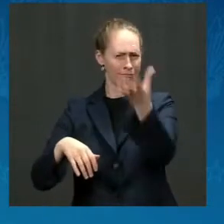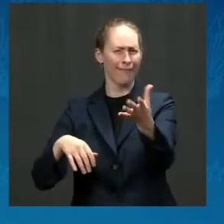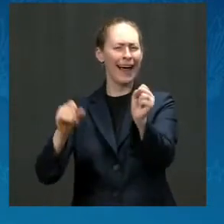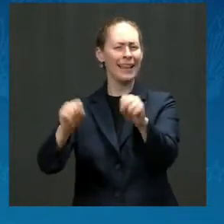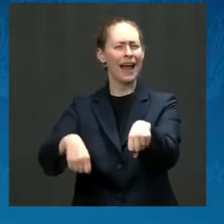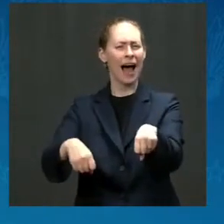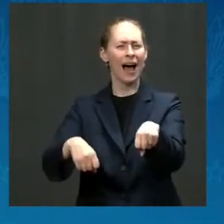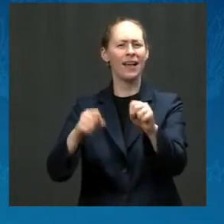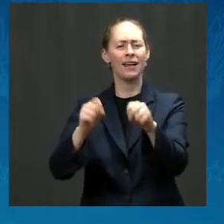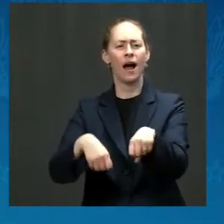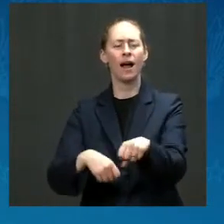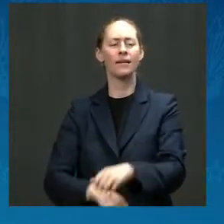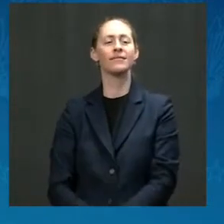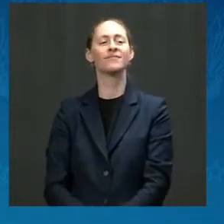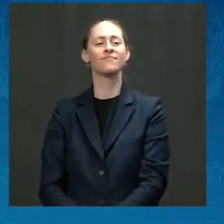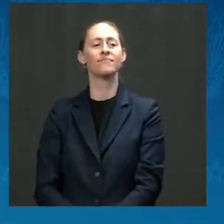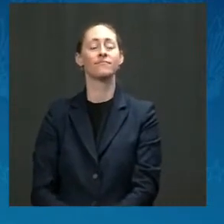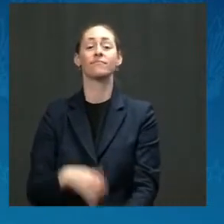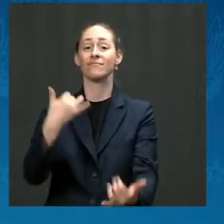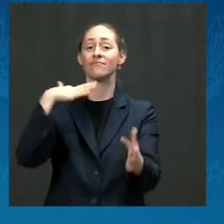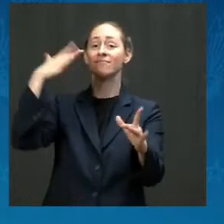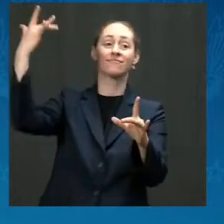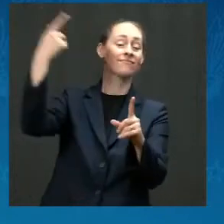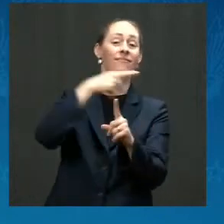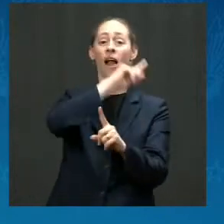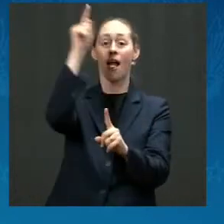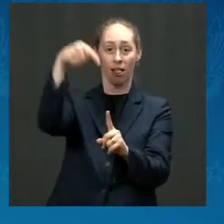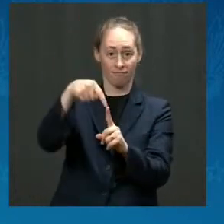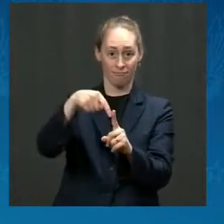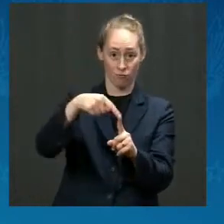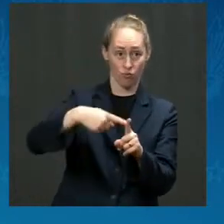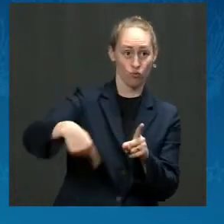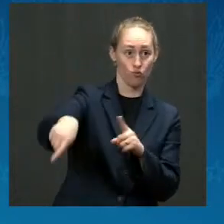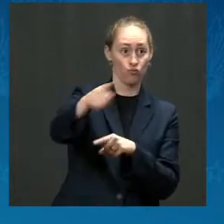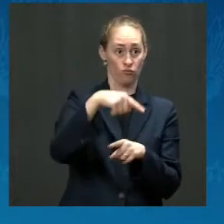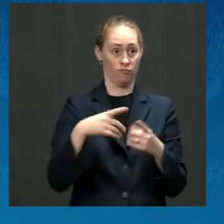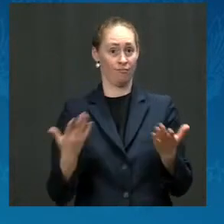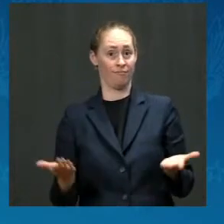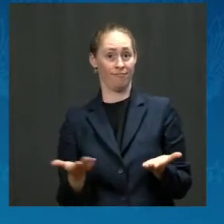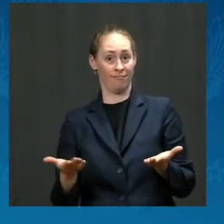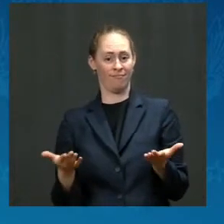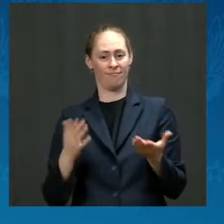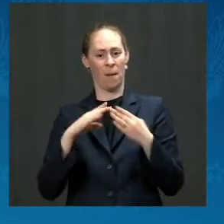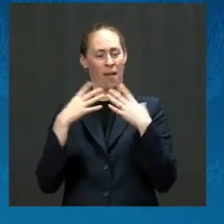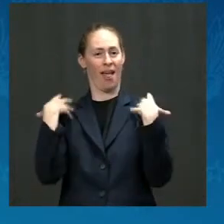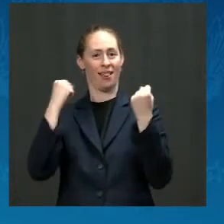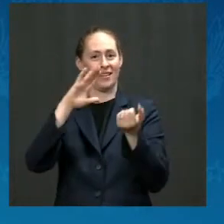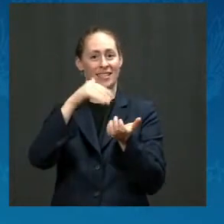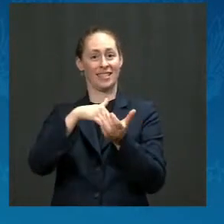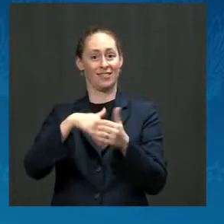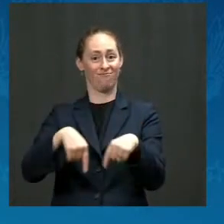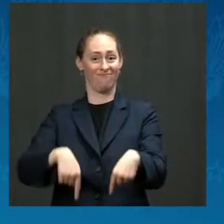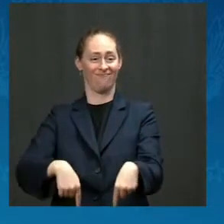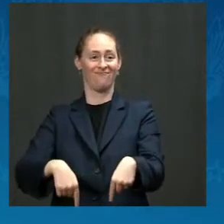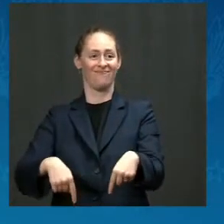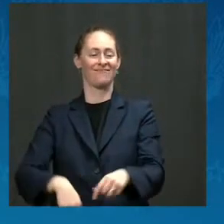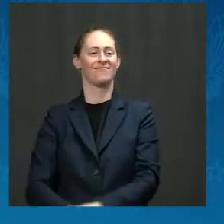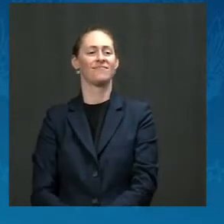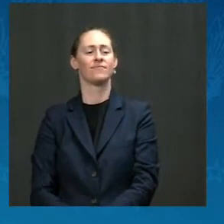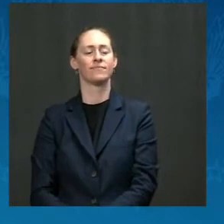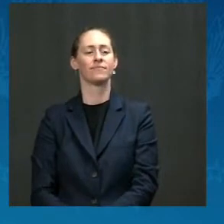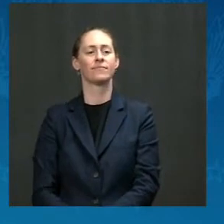you, to the importance of our community health centers. Community health centers are a